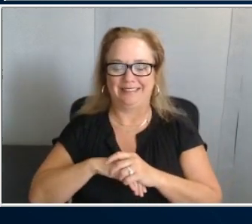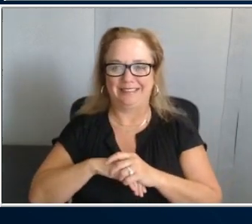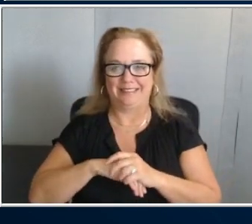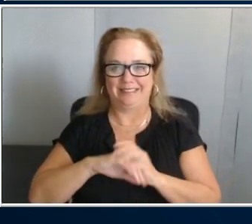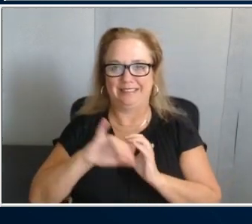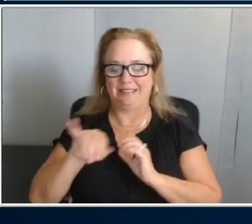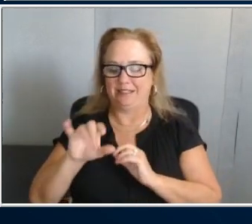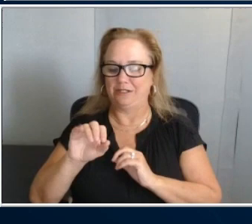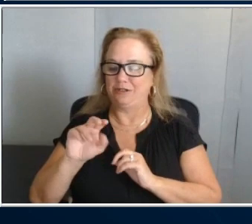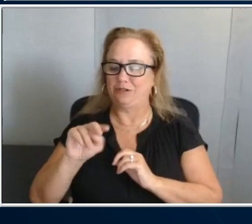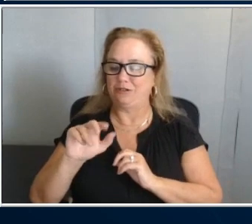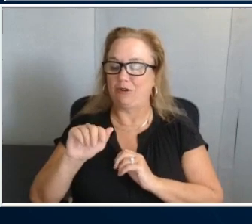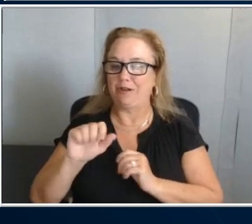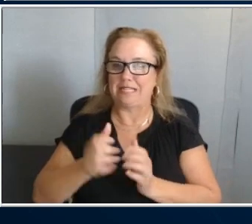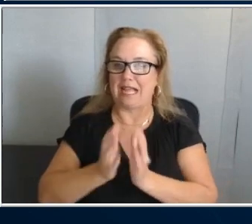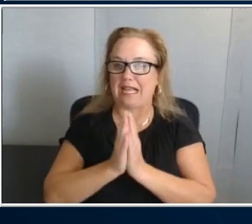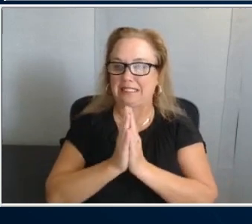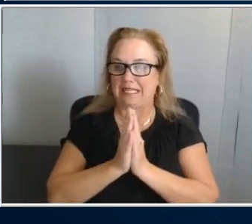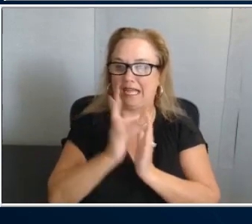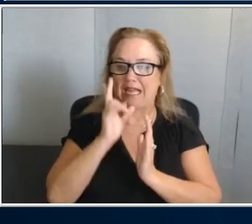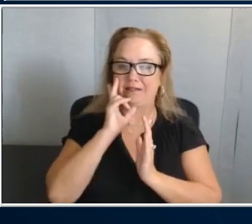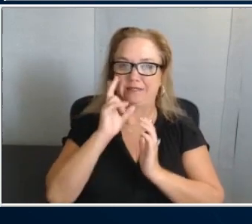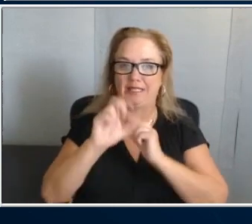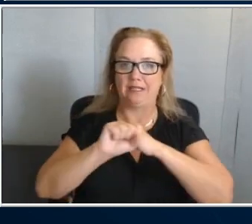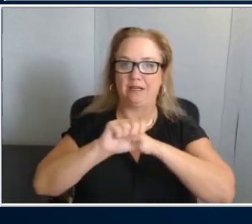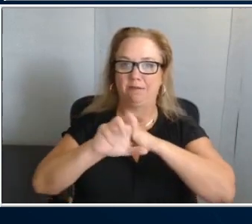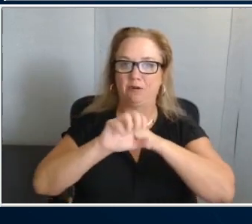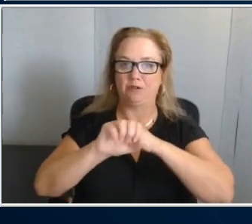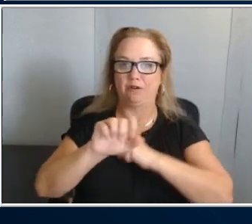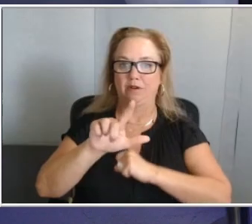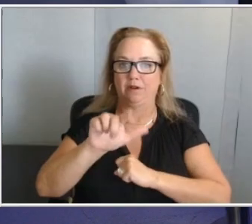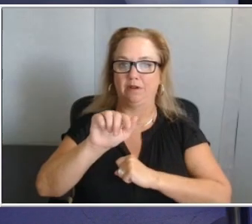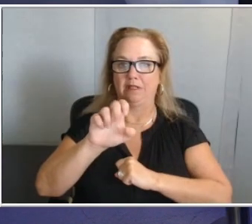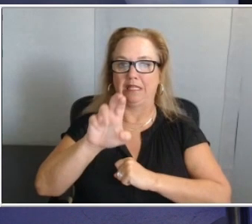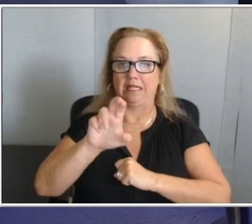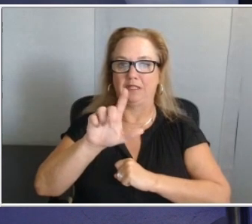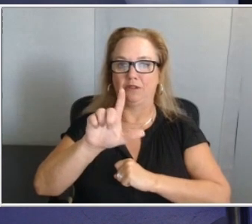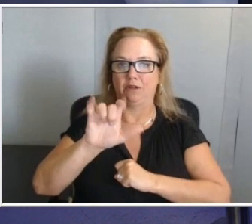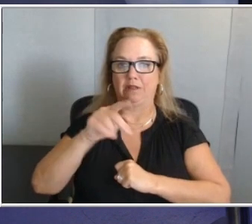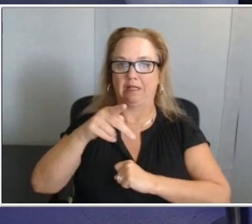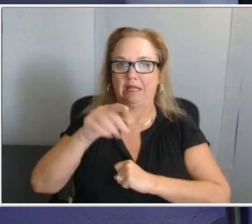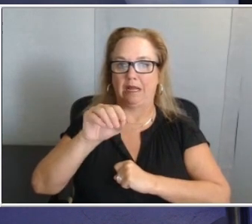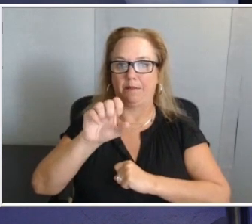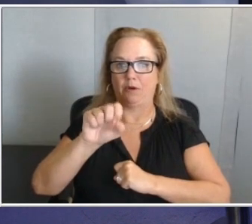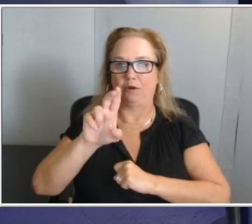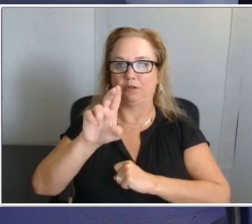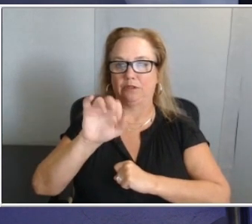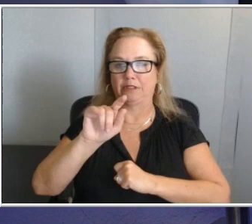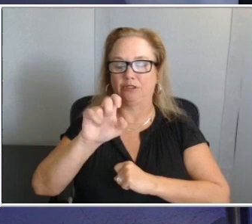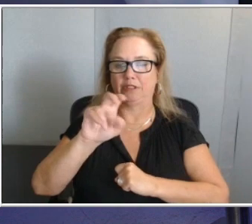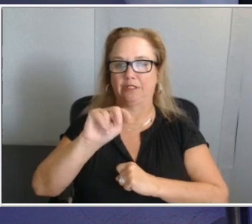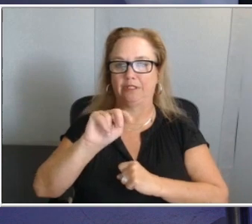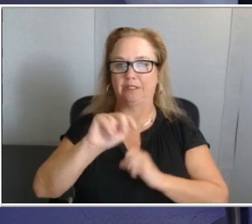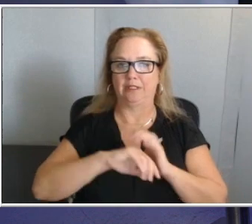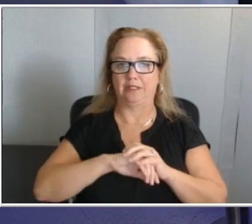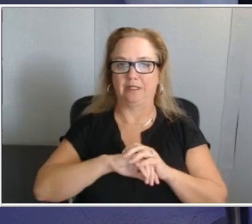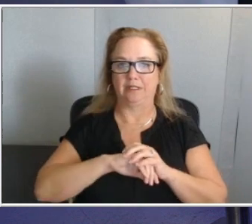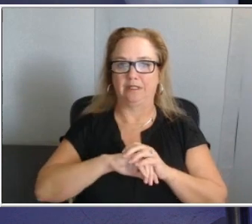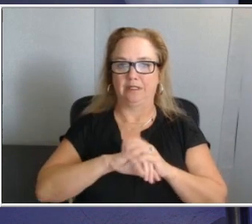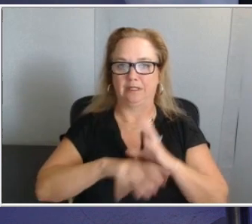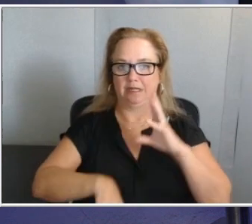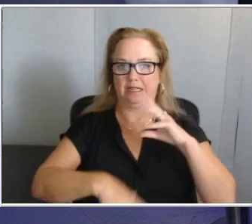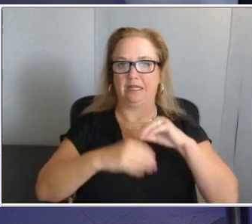has a question. Jonas writes, I've seen commercials for laser liposuction. What's laser liposuction? It's an addition